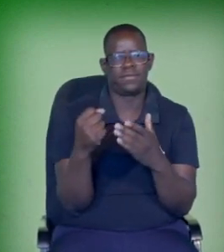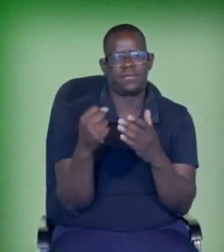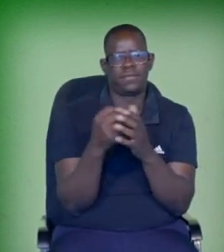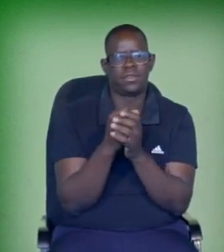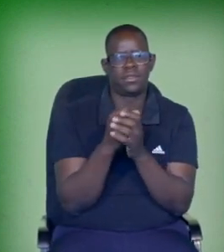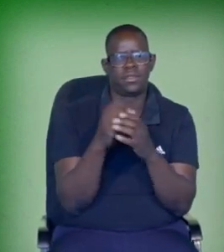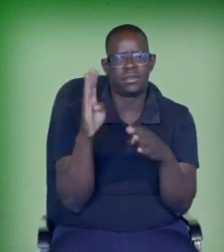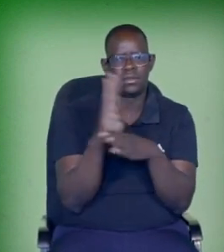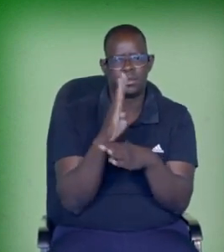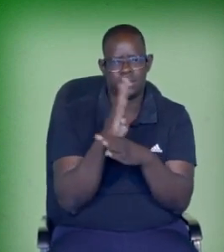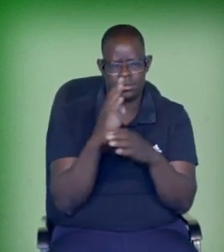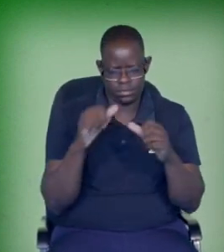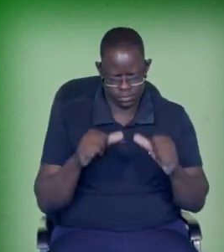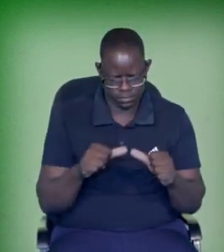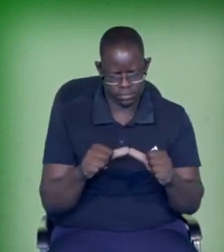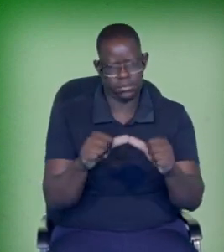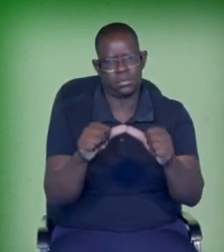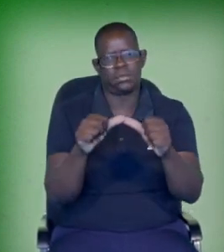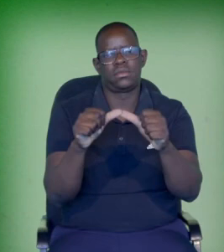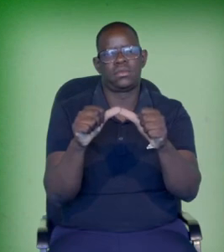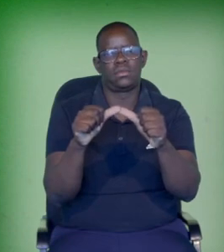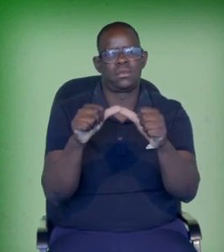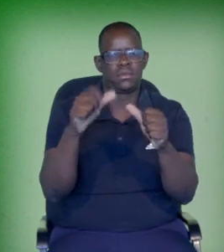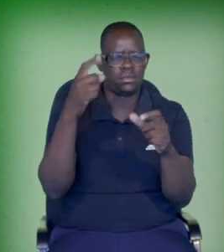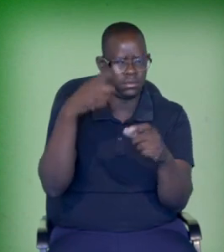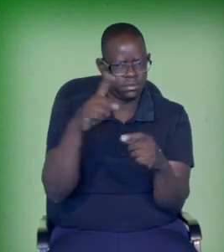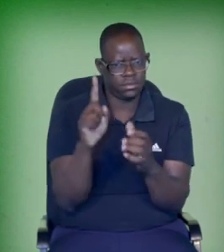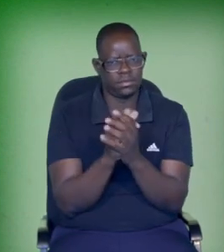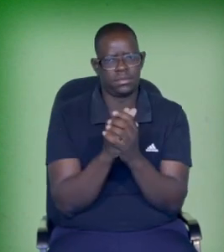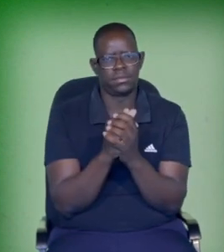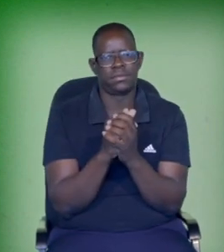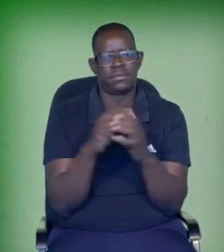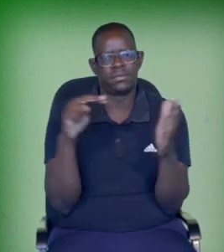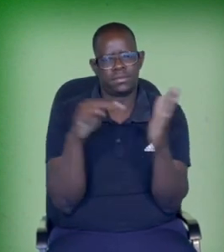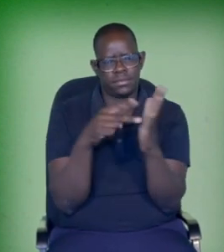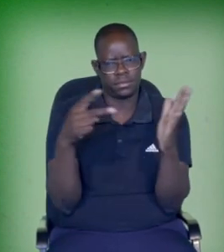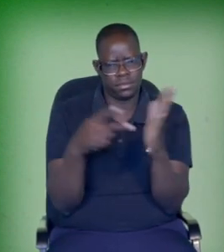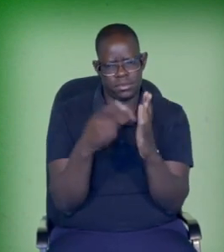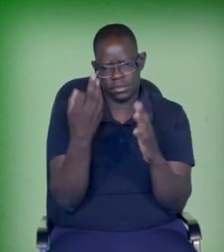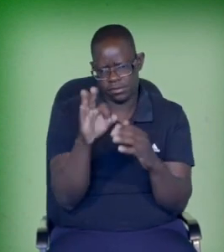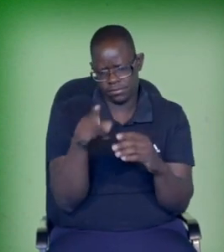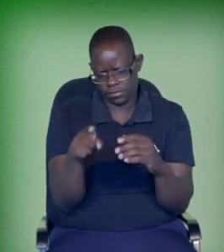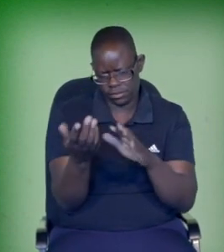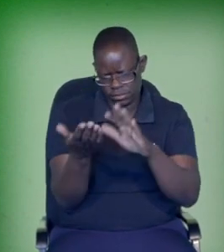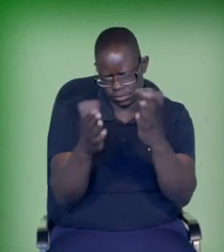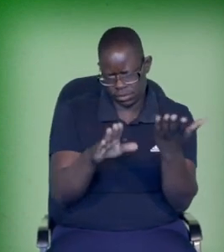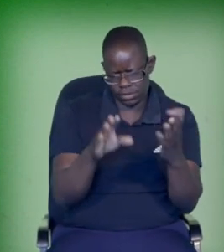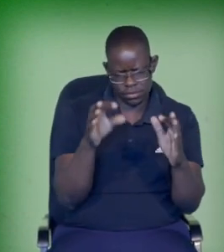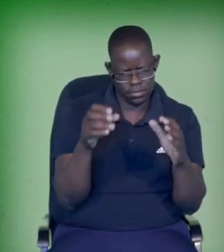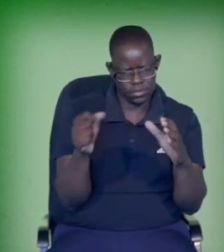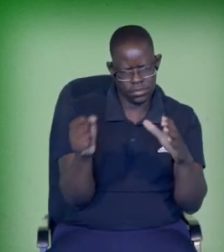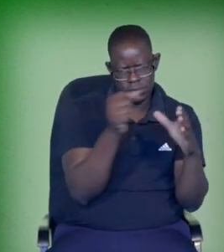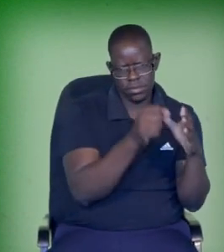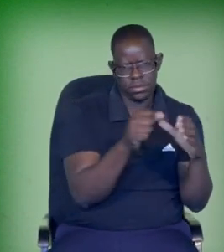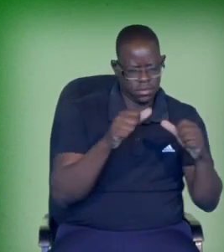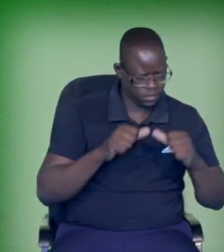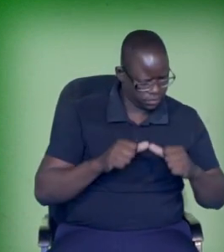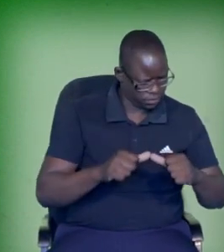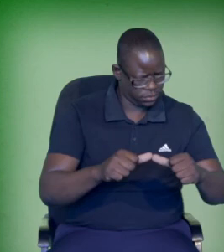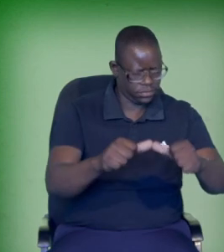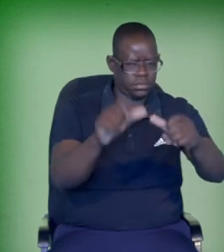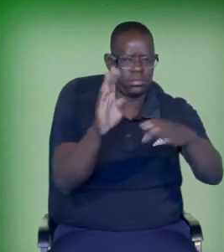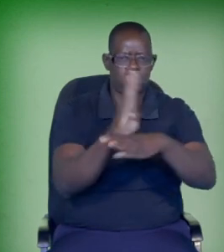The business has continuity. That's right, Tolerance. Which means if I die or retire, the business will still